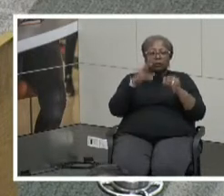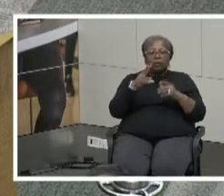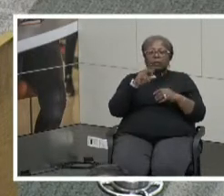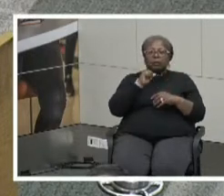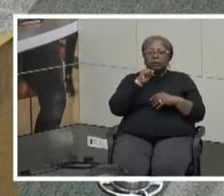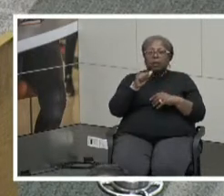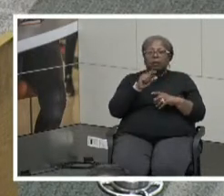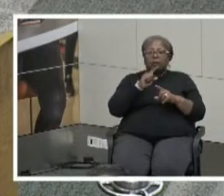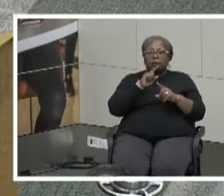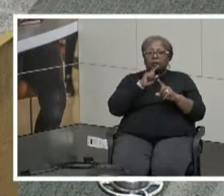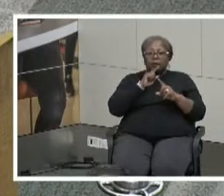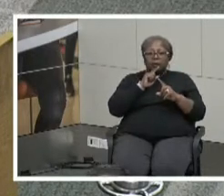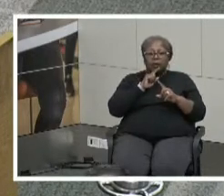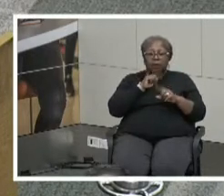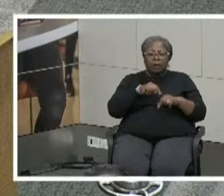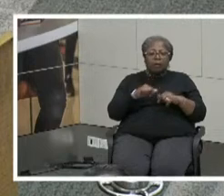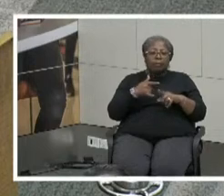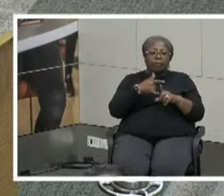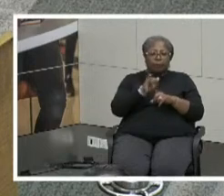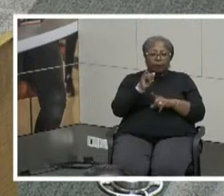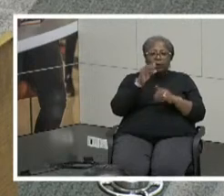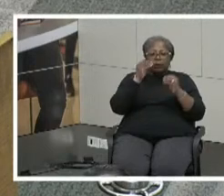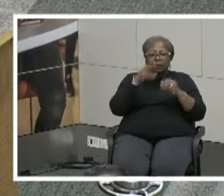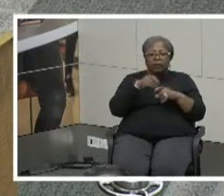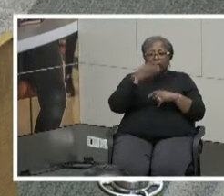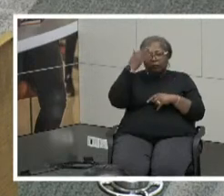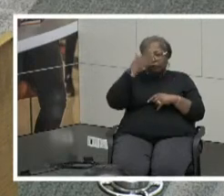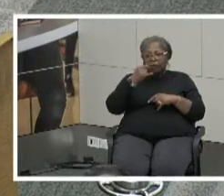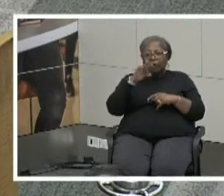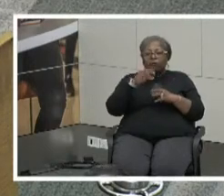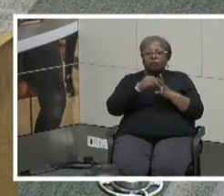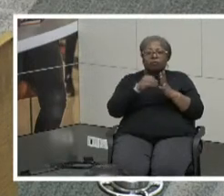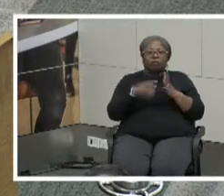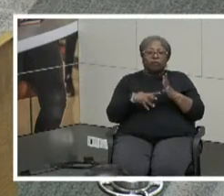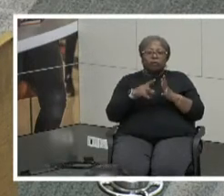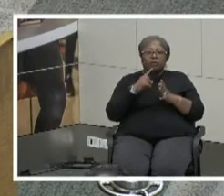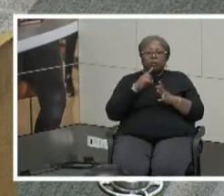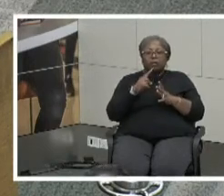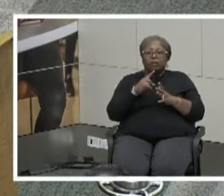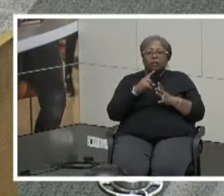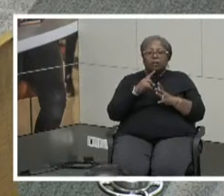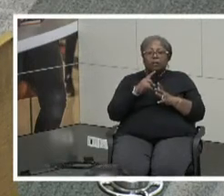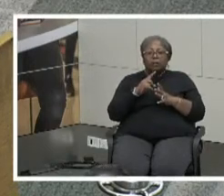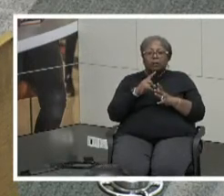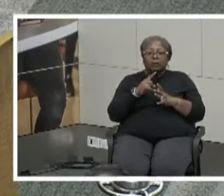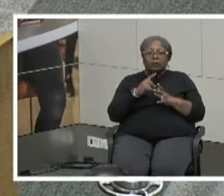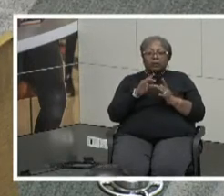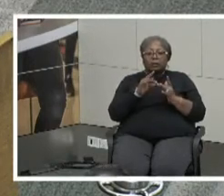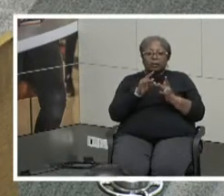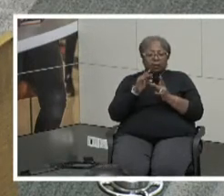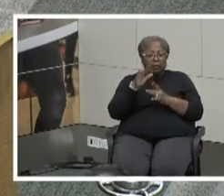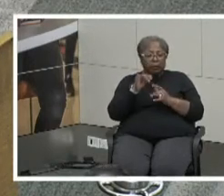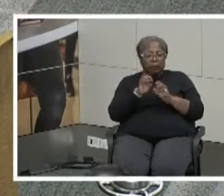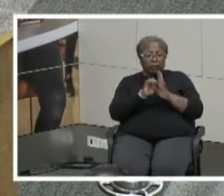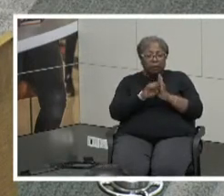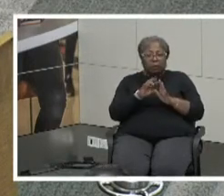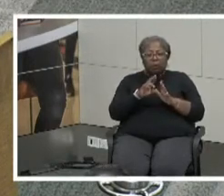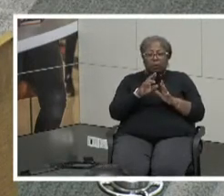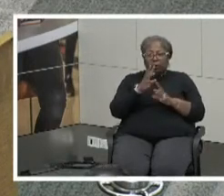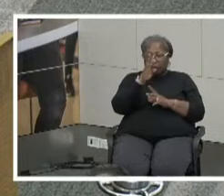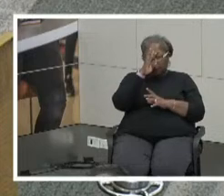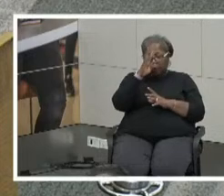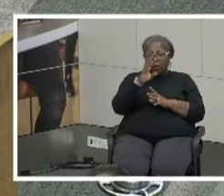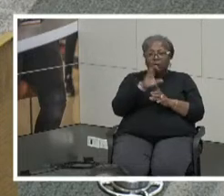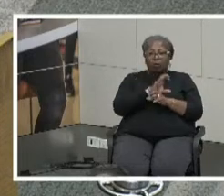video recordings of him bullying teachers in front of the students is he leading by example or creating a culture